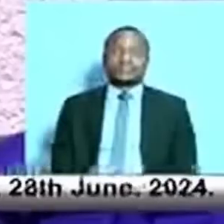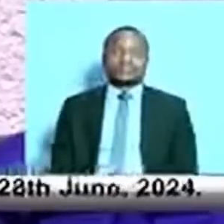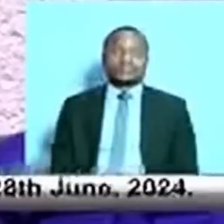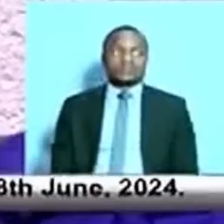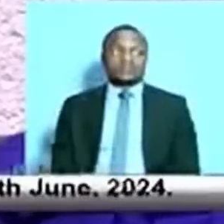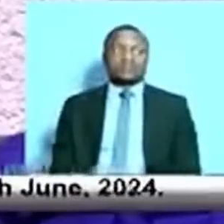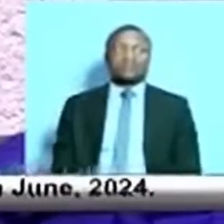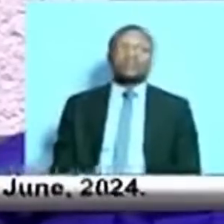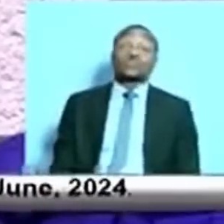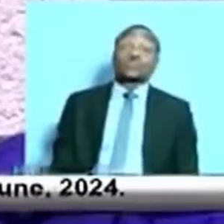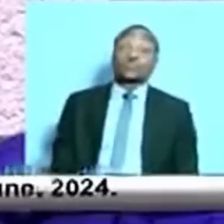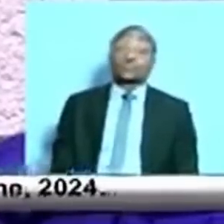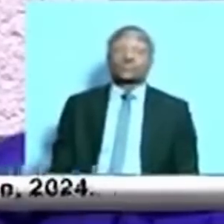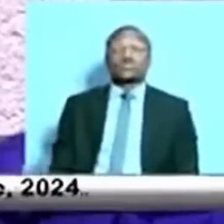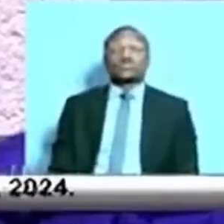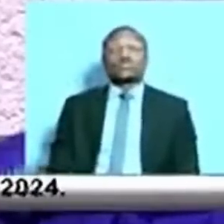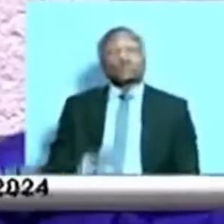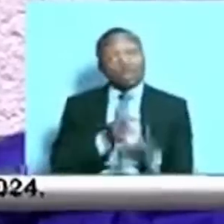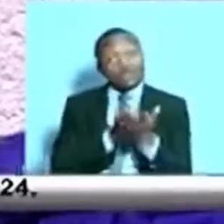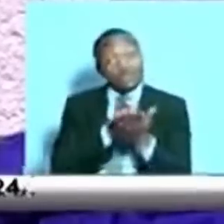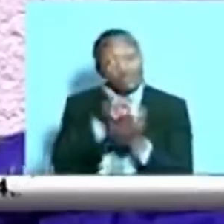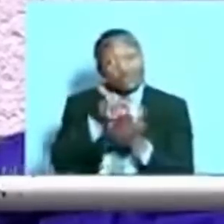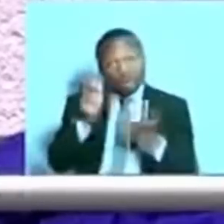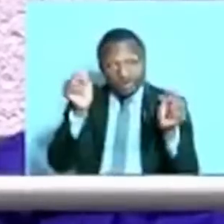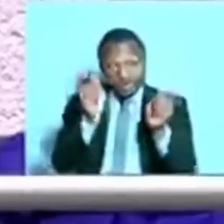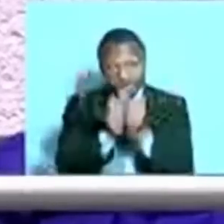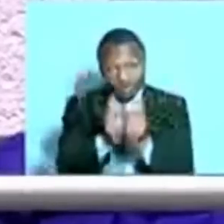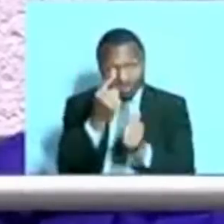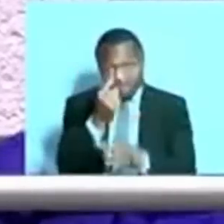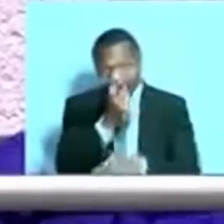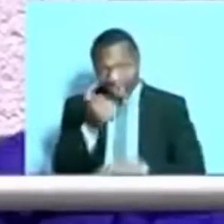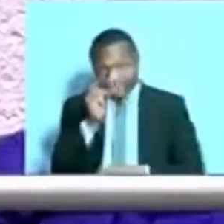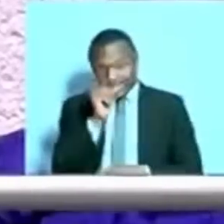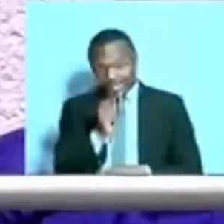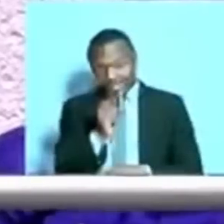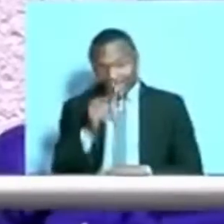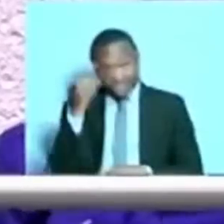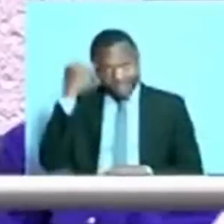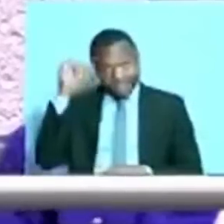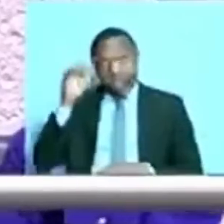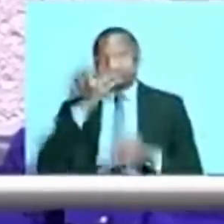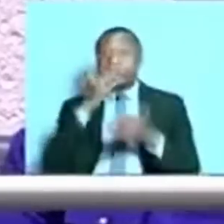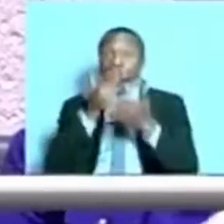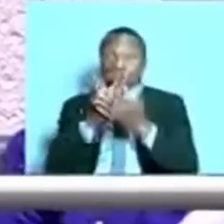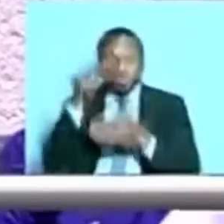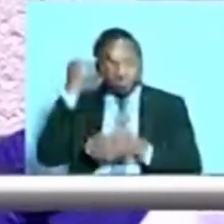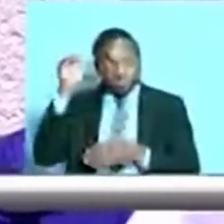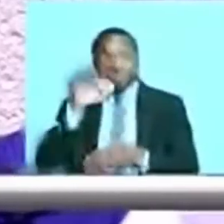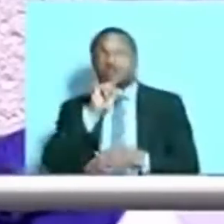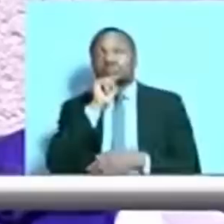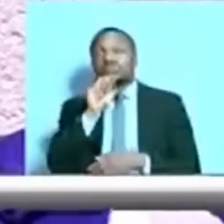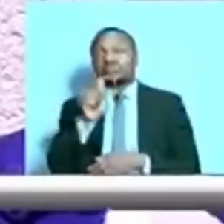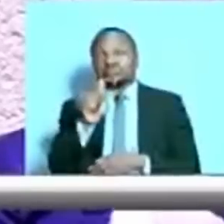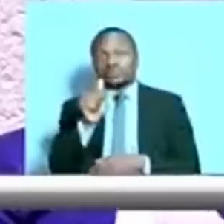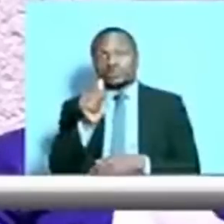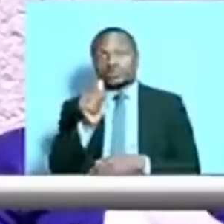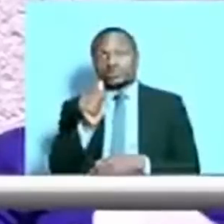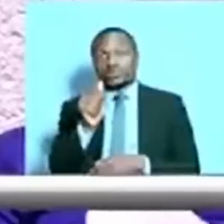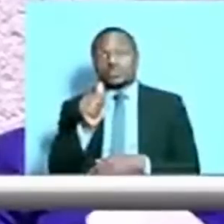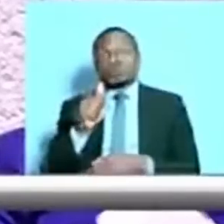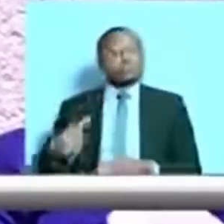to be frank with each other to say that particular initiative was a good initiative, not to throw the baby with the